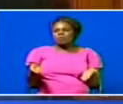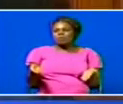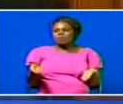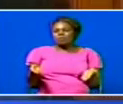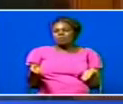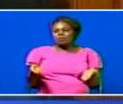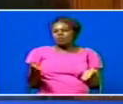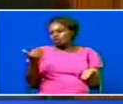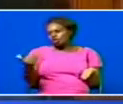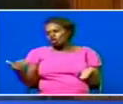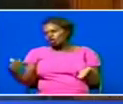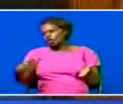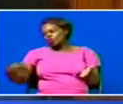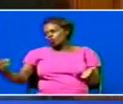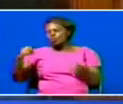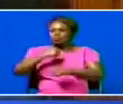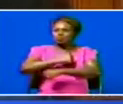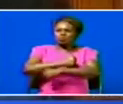having to sort out their children going to school.